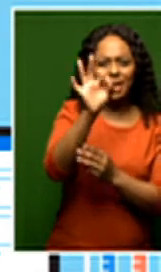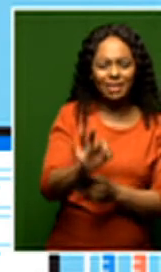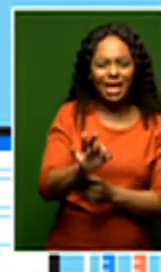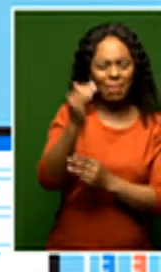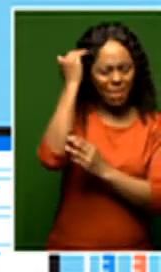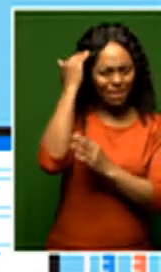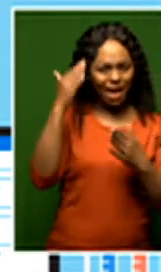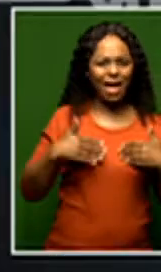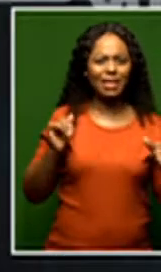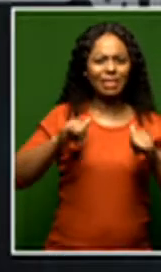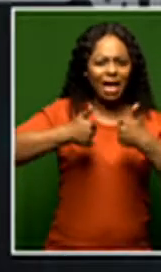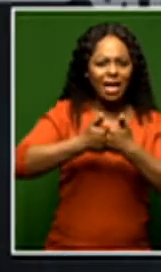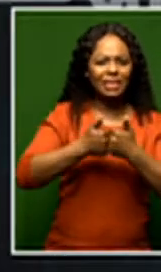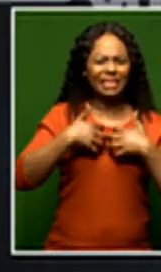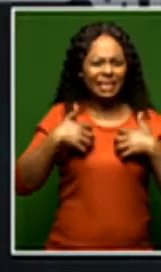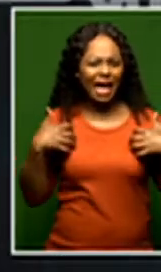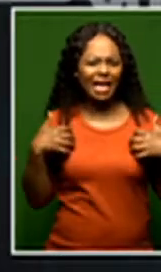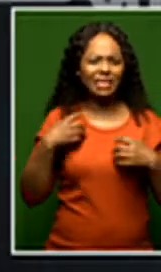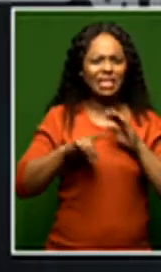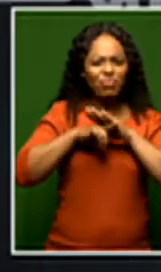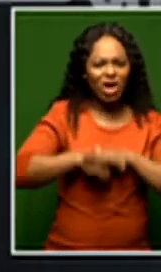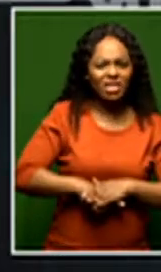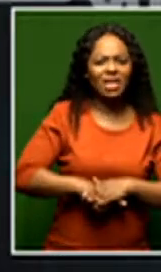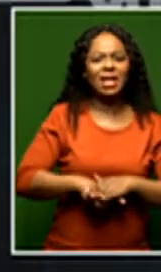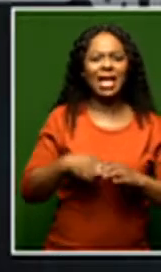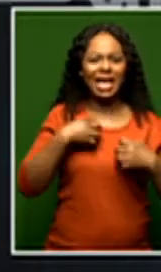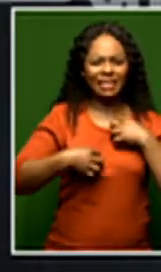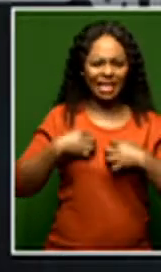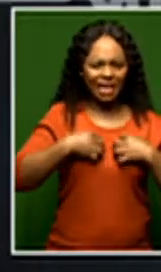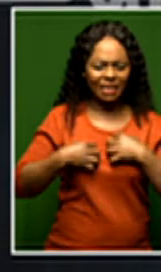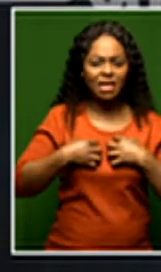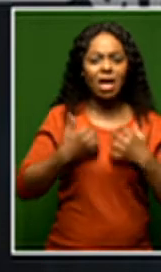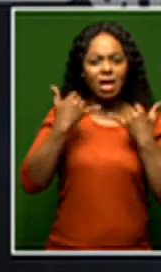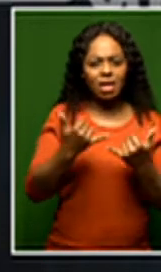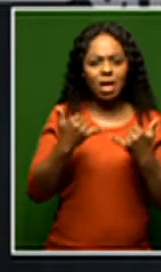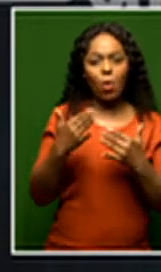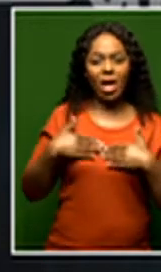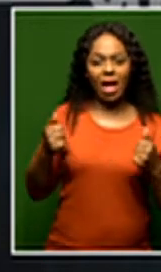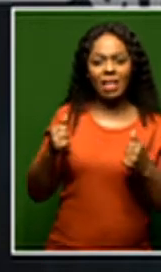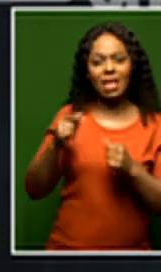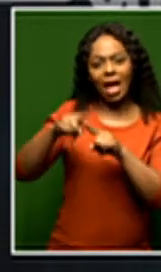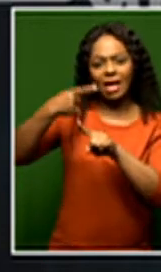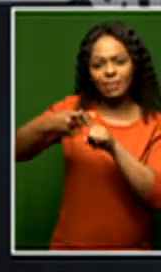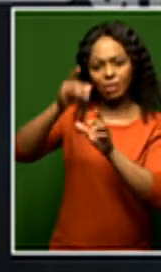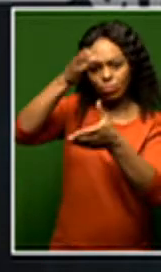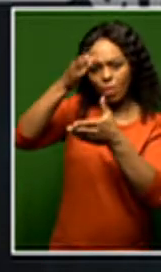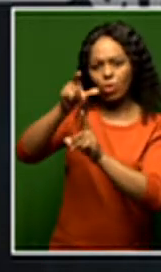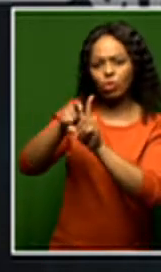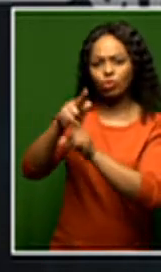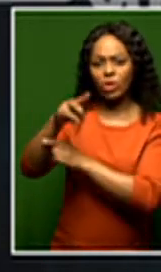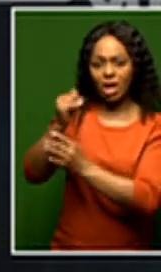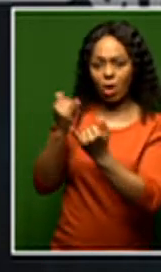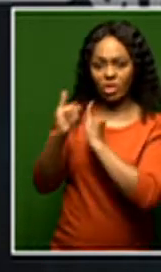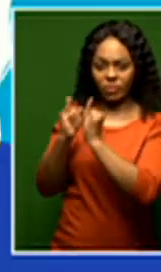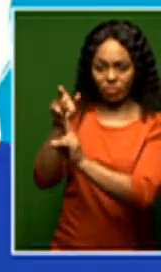mental health challenges, including stress, depression and anxiety. For more on this, we are joined by health expert Giulia Criscuolo. Giulia, a very good morning to you.